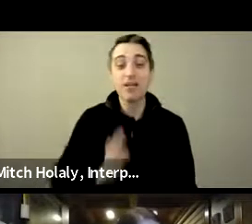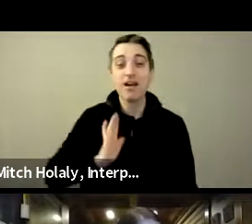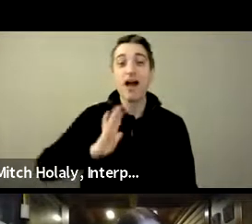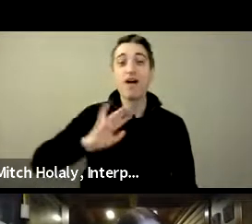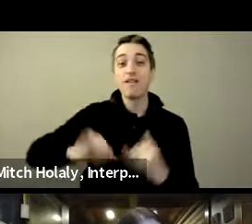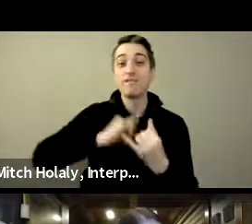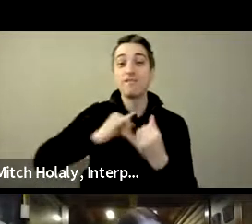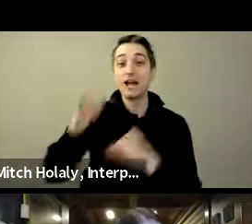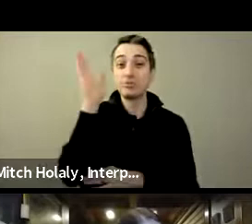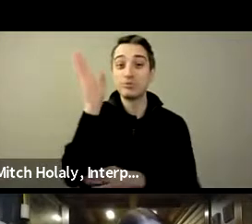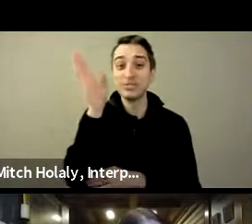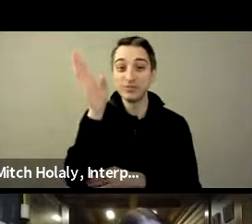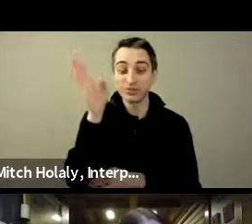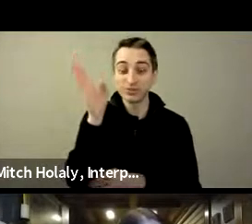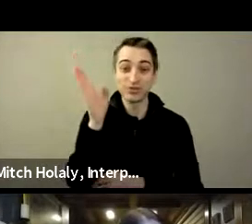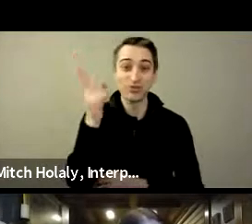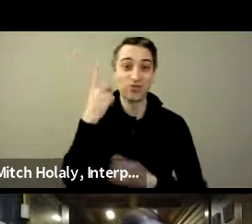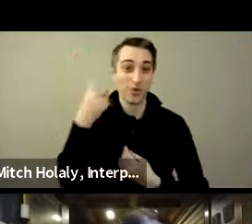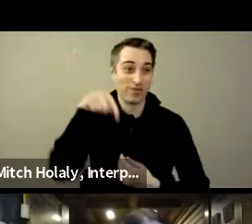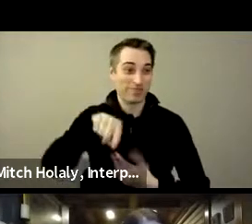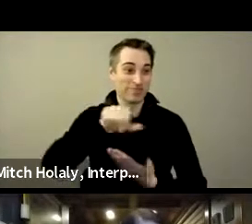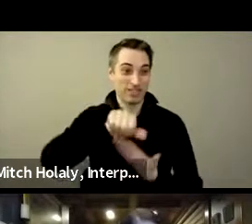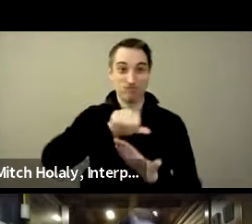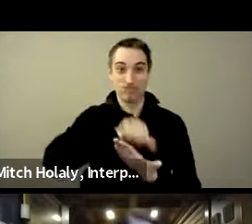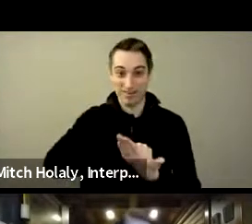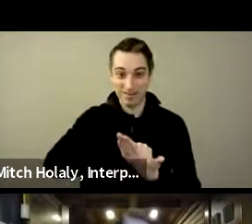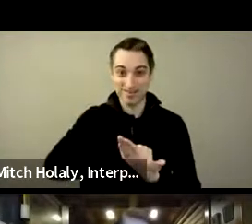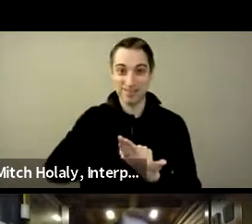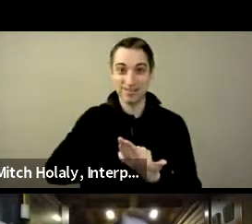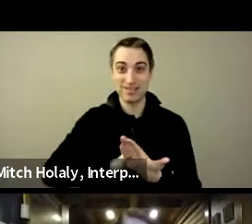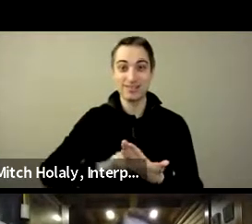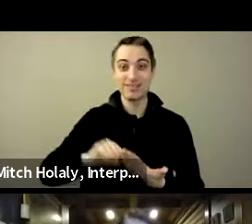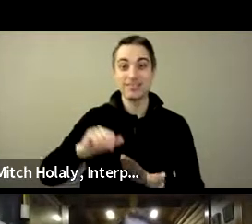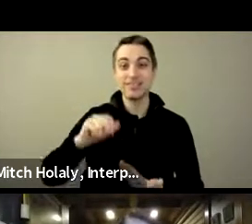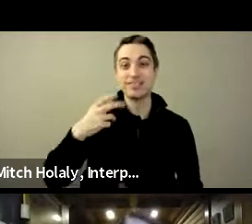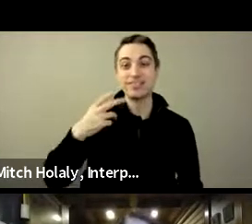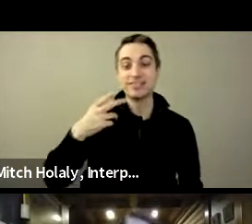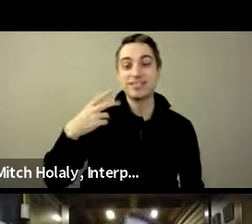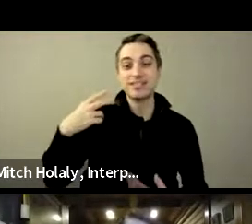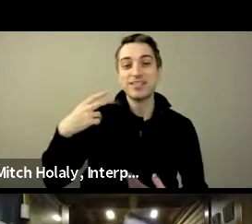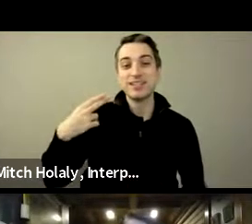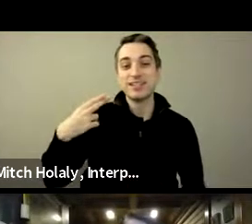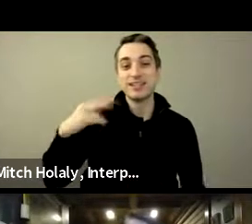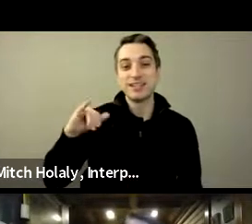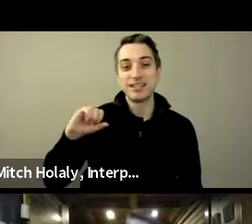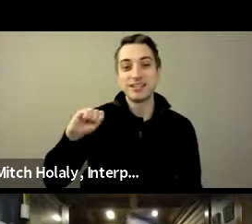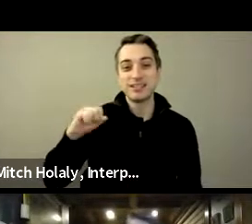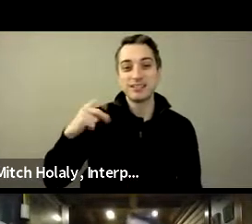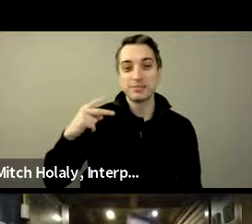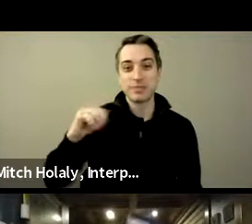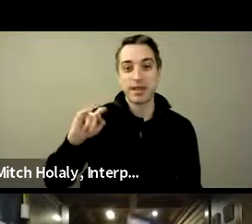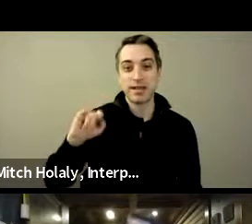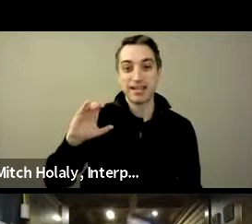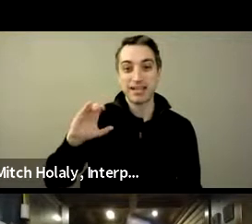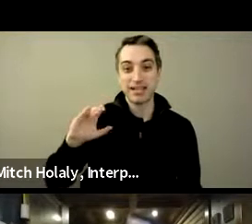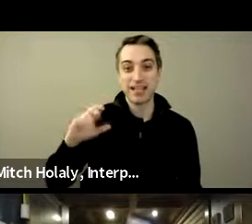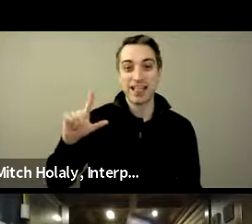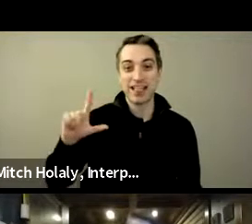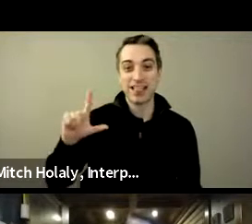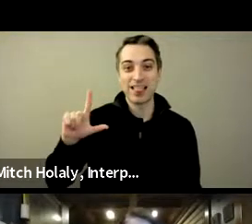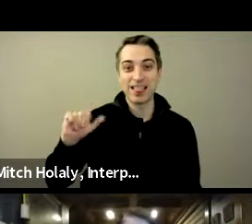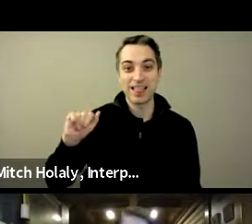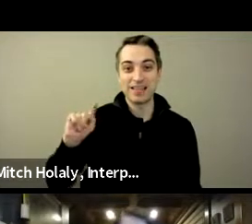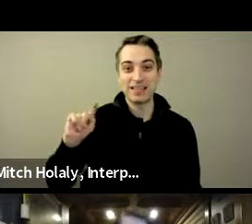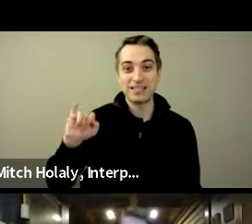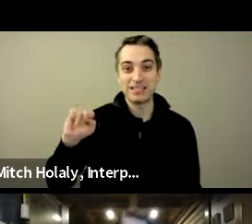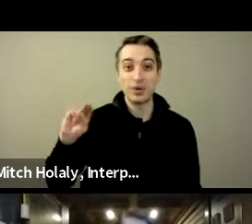for the evening under this agenda item is the Hispanic Latino Commission. And it's Ms. Monica Reyes, who is the chair,